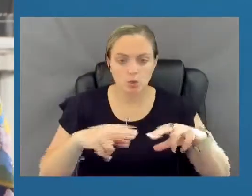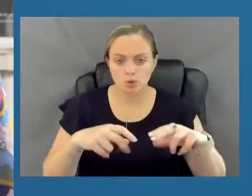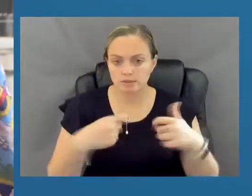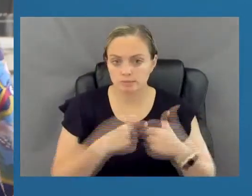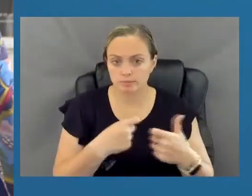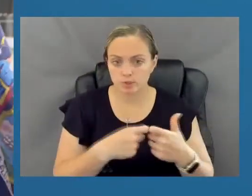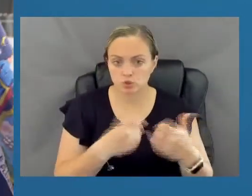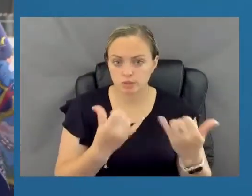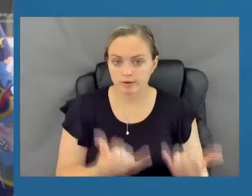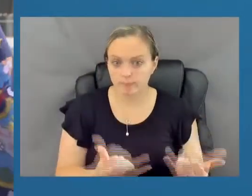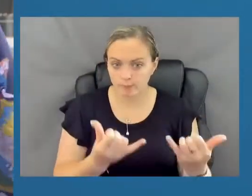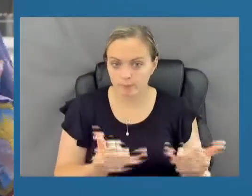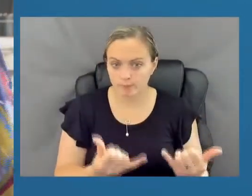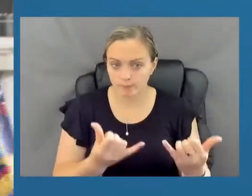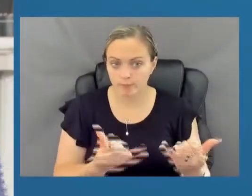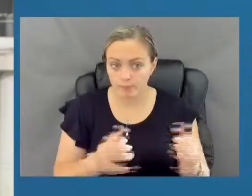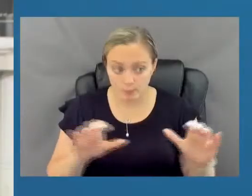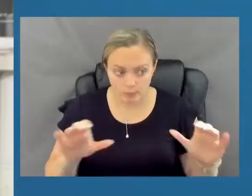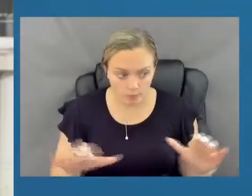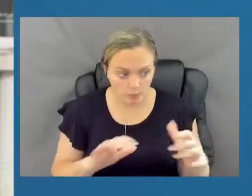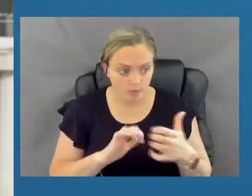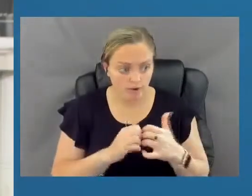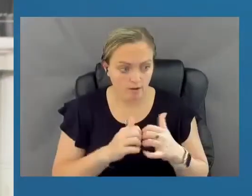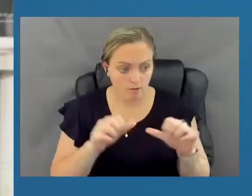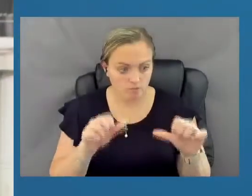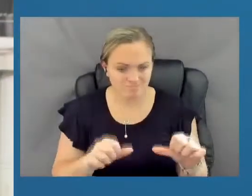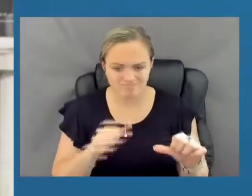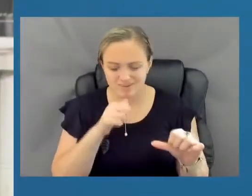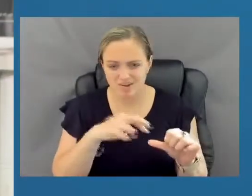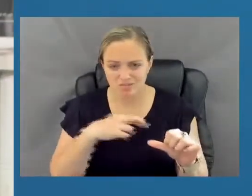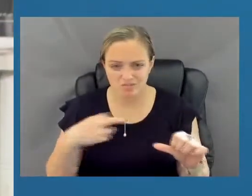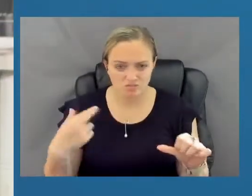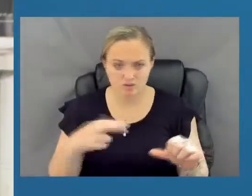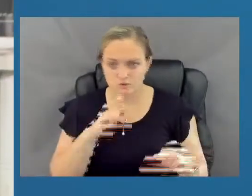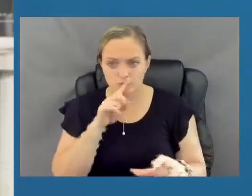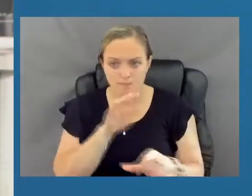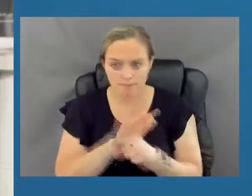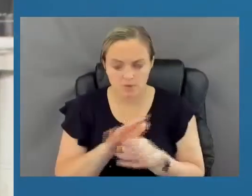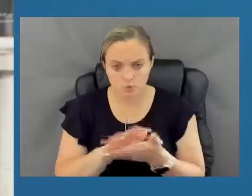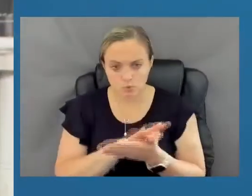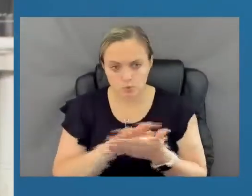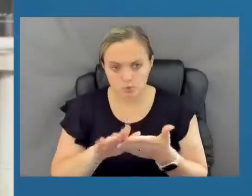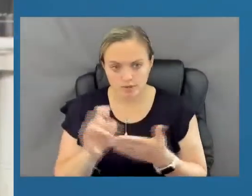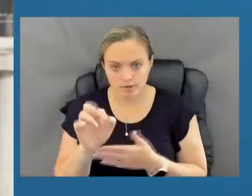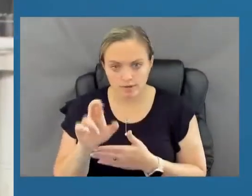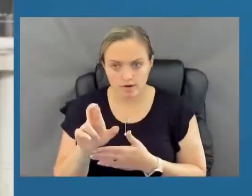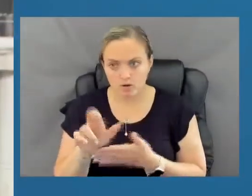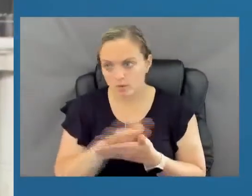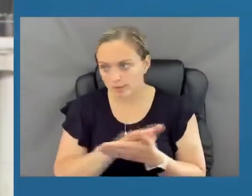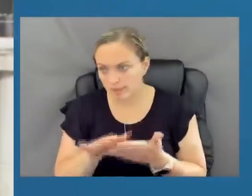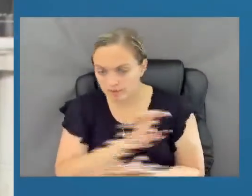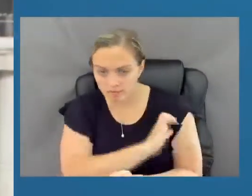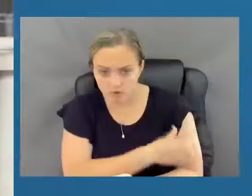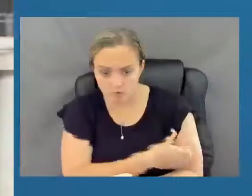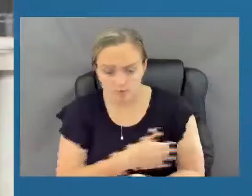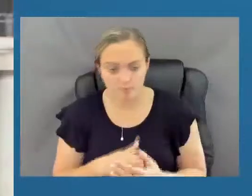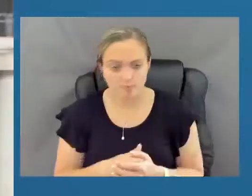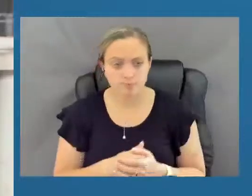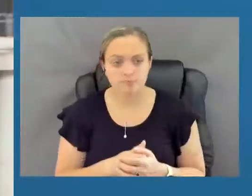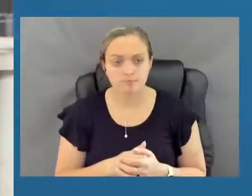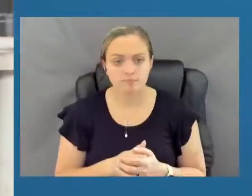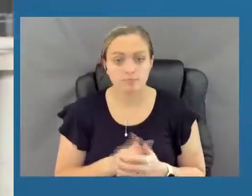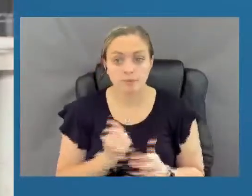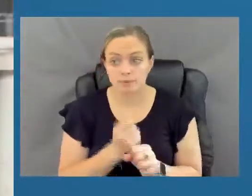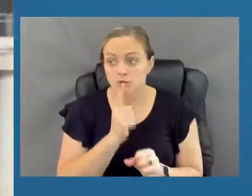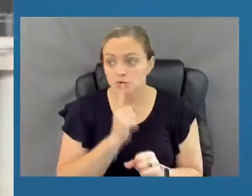now and do it in a way that does not threaten our commitment to clean air and a clean environment, and ensure that New